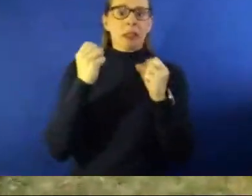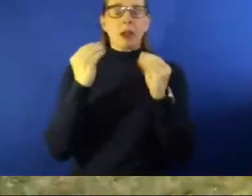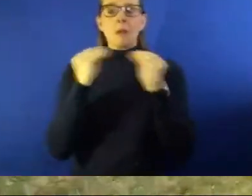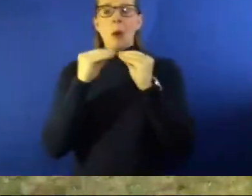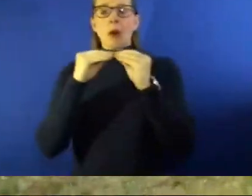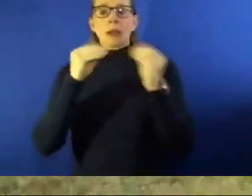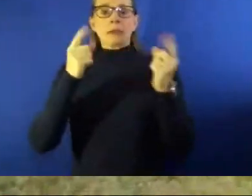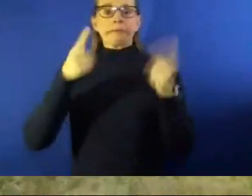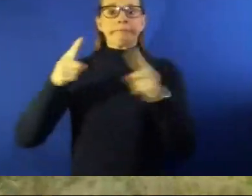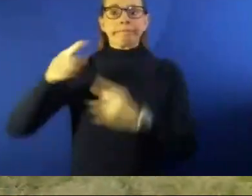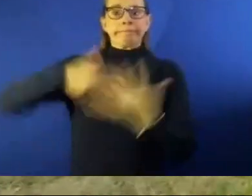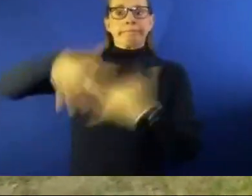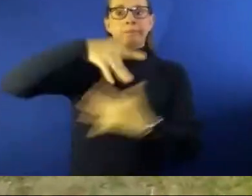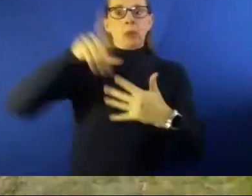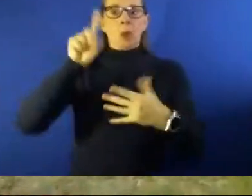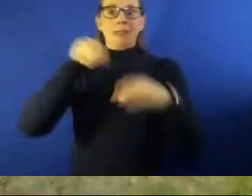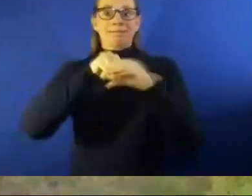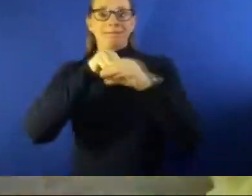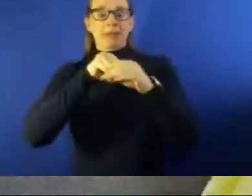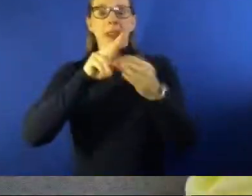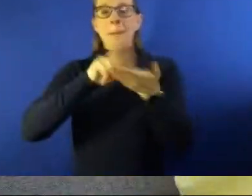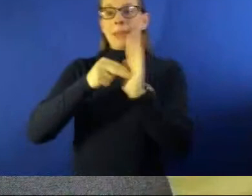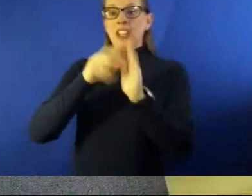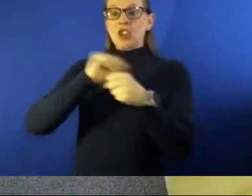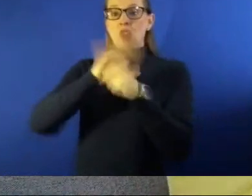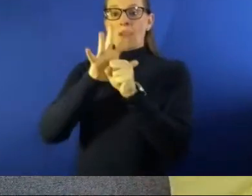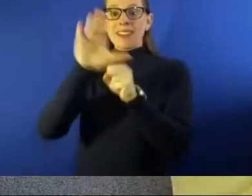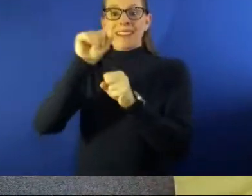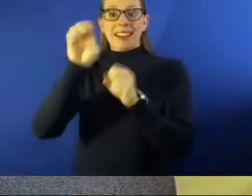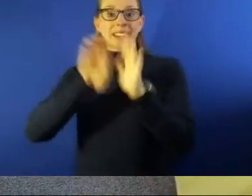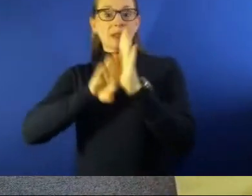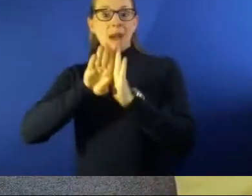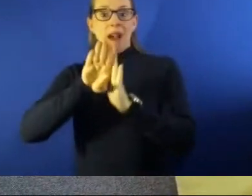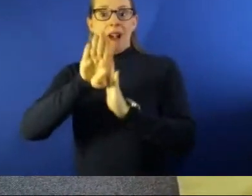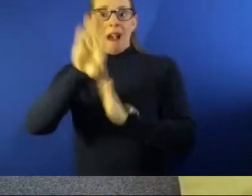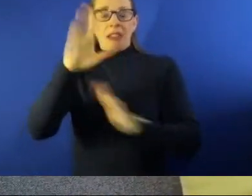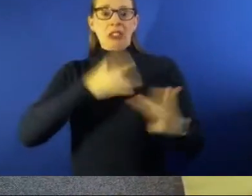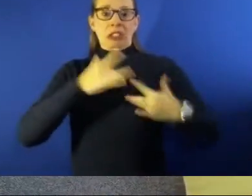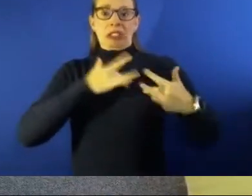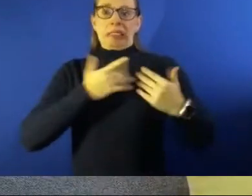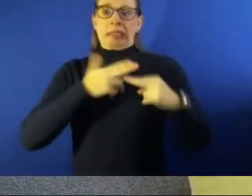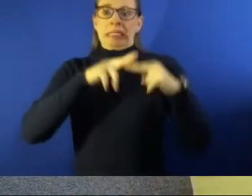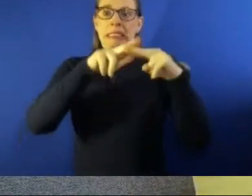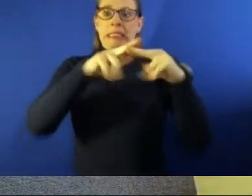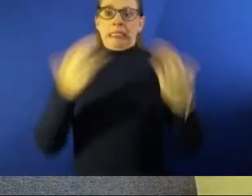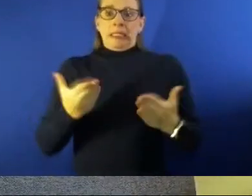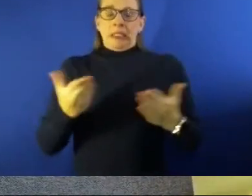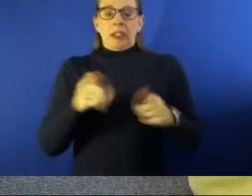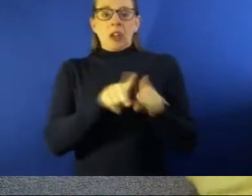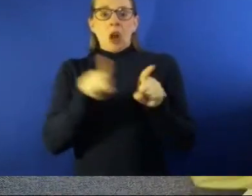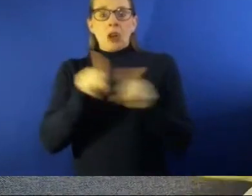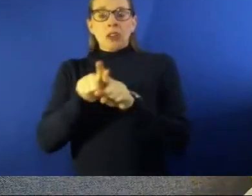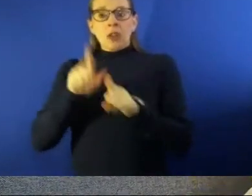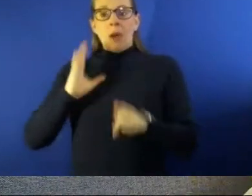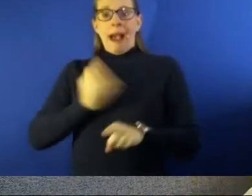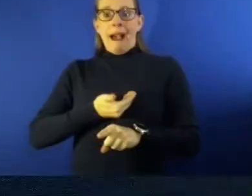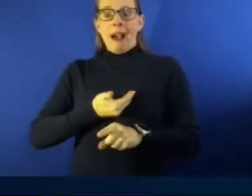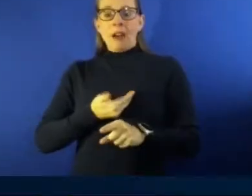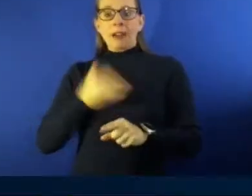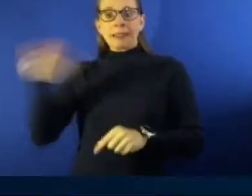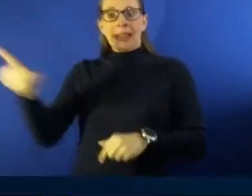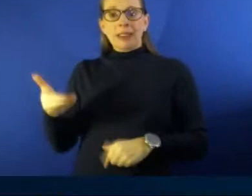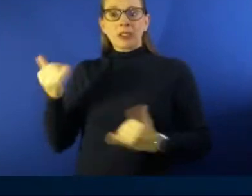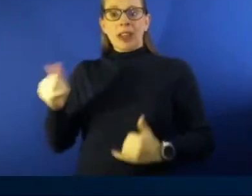a possible spike in COVID cases. It is a growing concern here and elsewhere. Our guest today, Dr. Amber Schmidtke, she has a